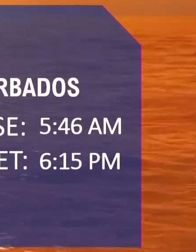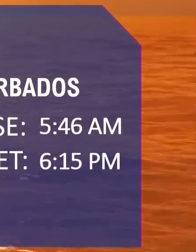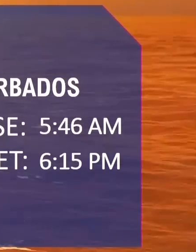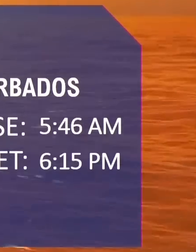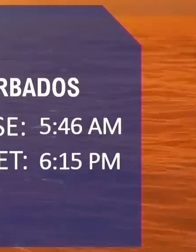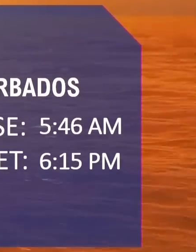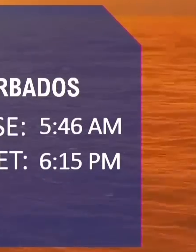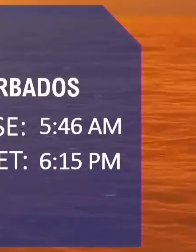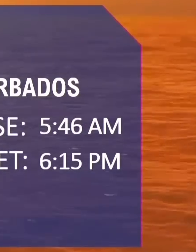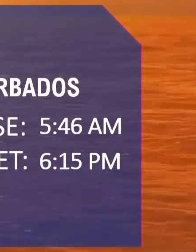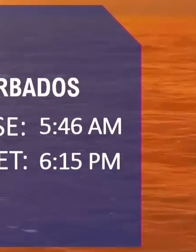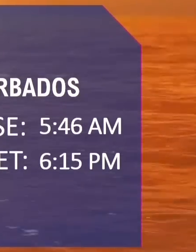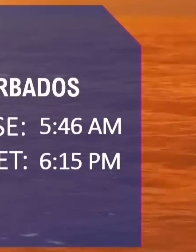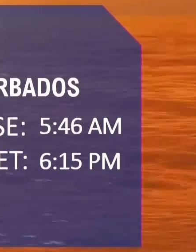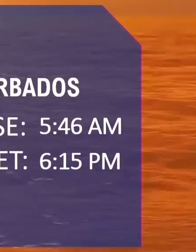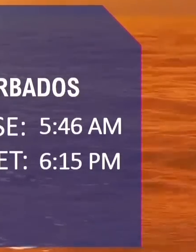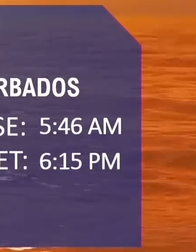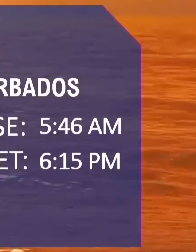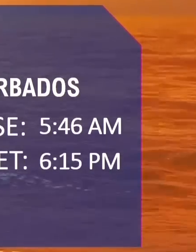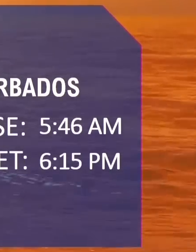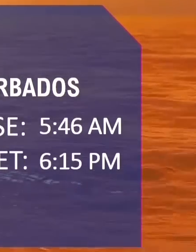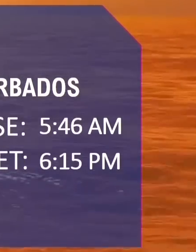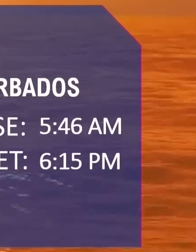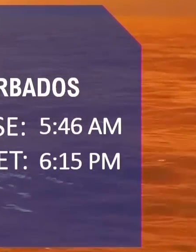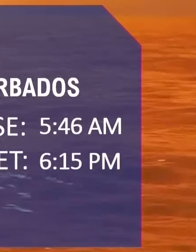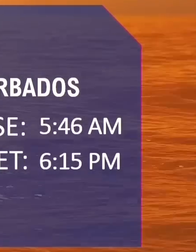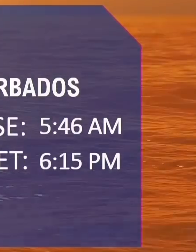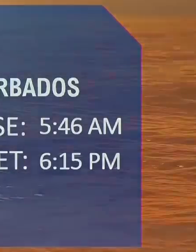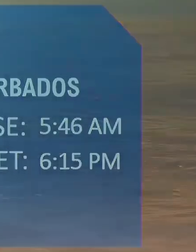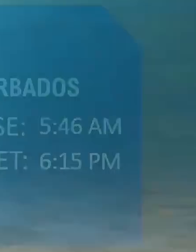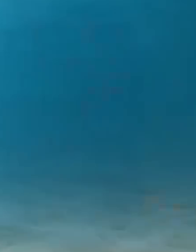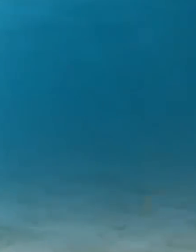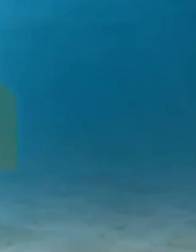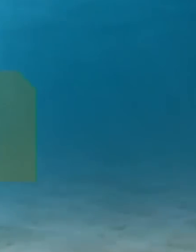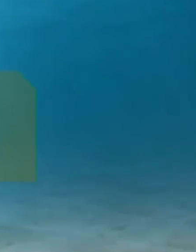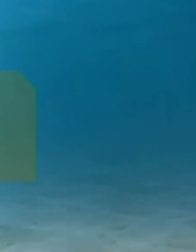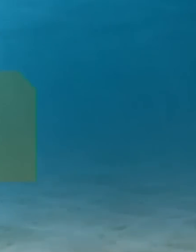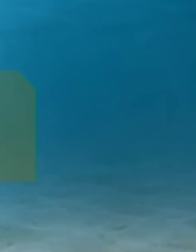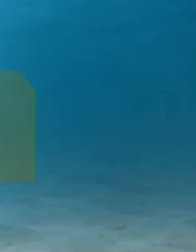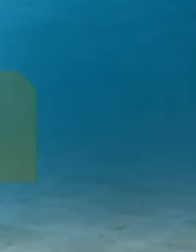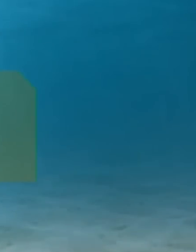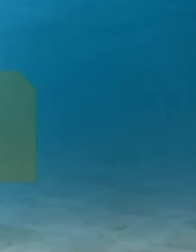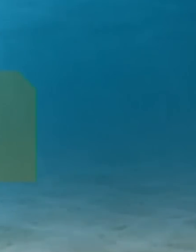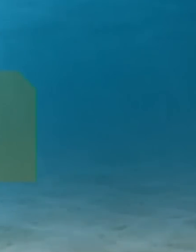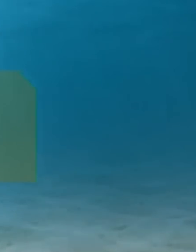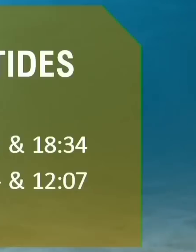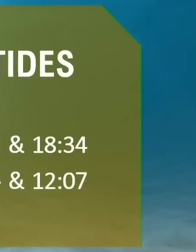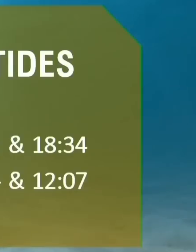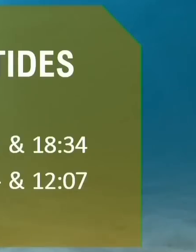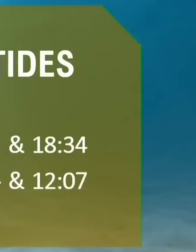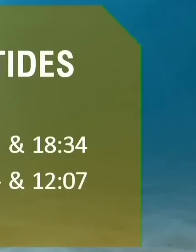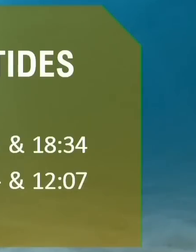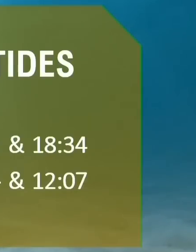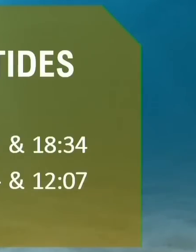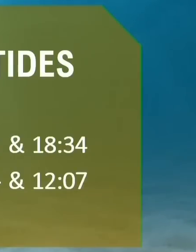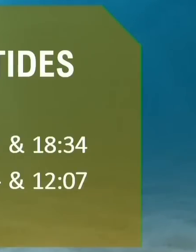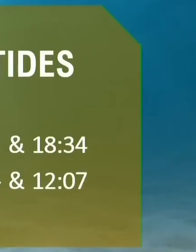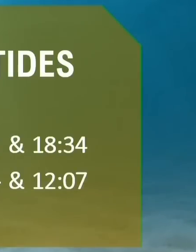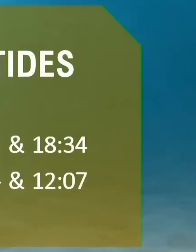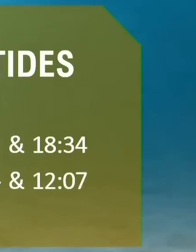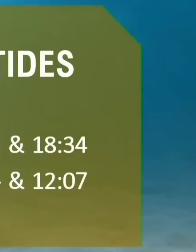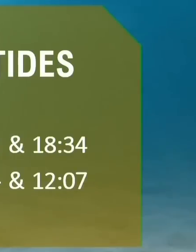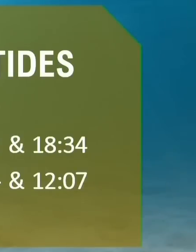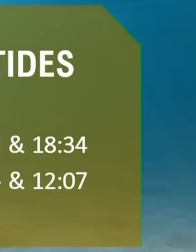rise at 5:46 and will set at 15 minutes past 6. The first high tide, that's expected